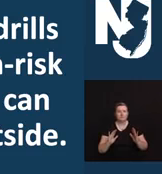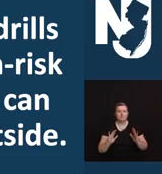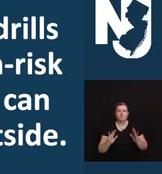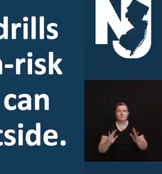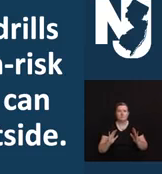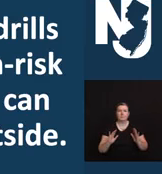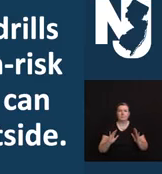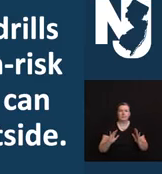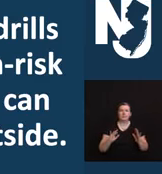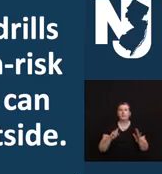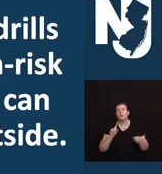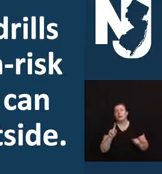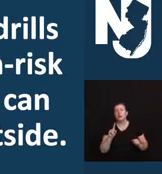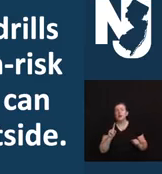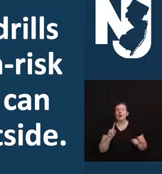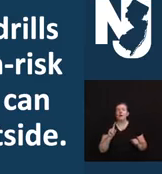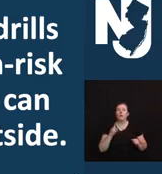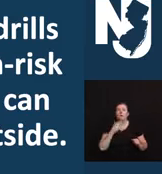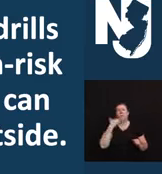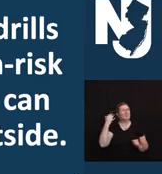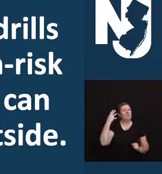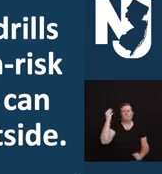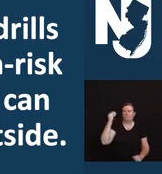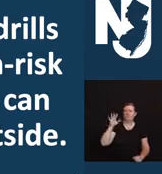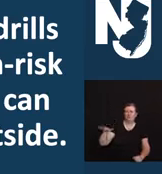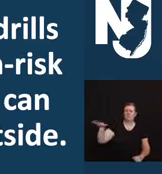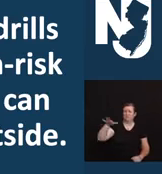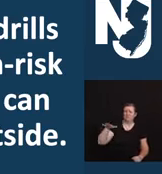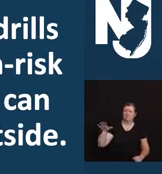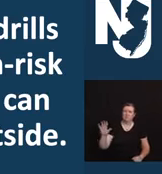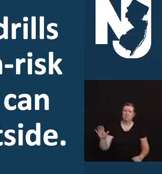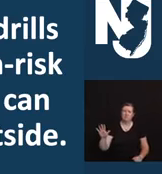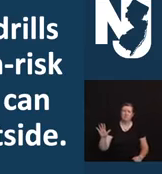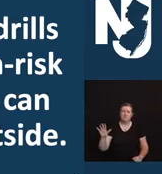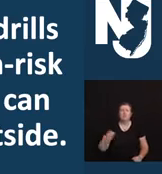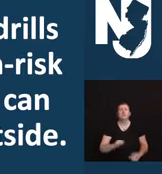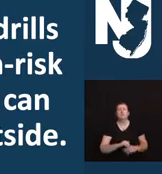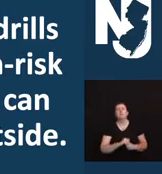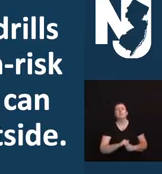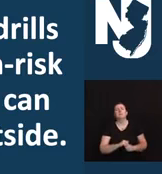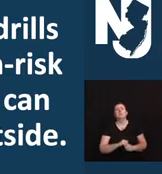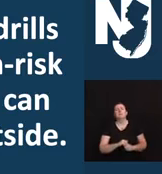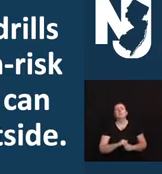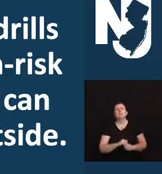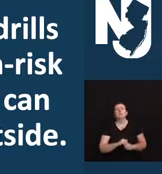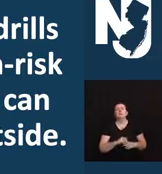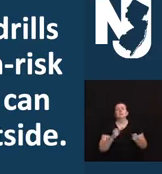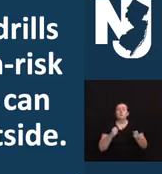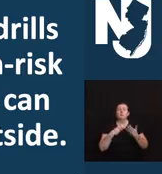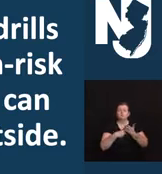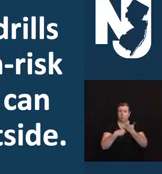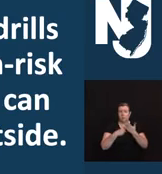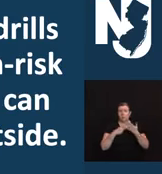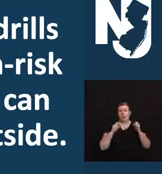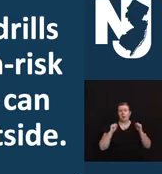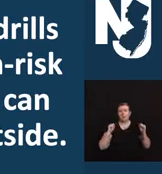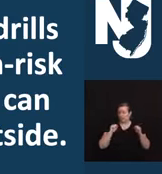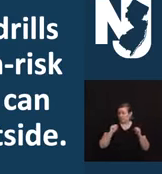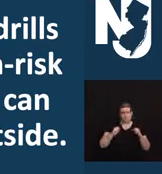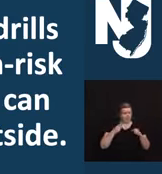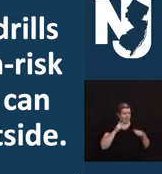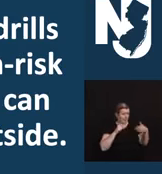outdoors. Before I go on to our next topic, I have to say in the category of exercise, Pat and Judy, I attended yet